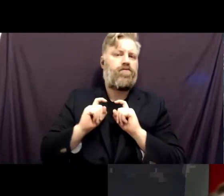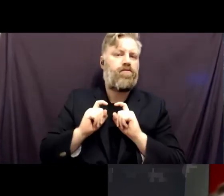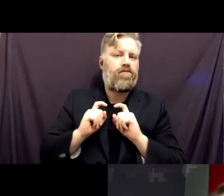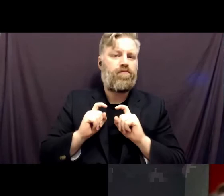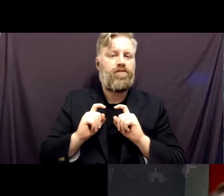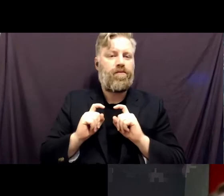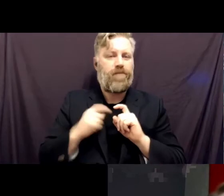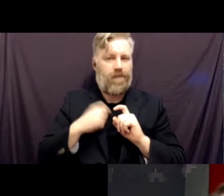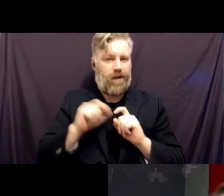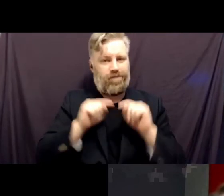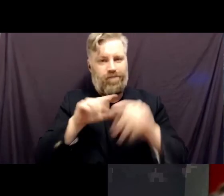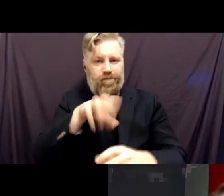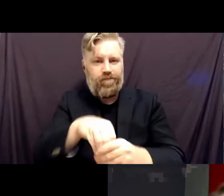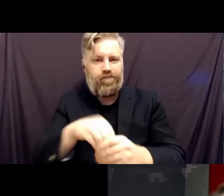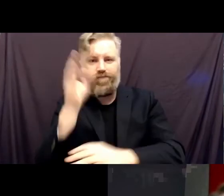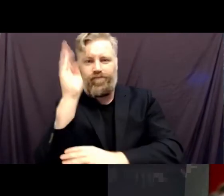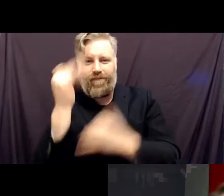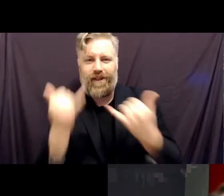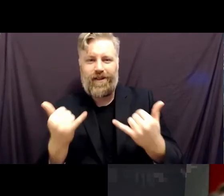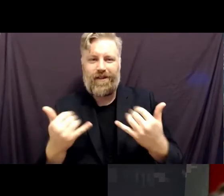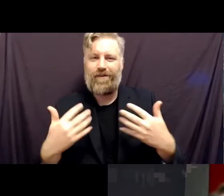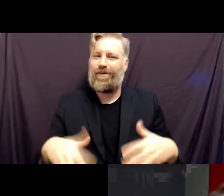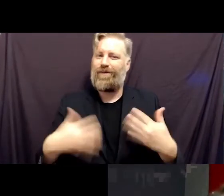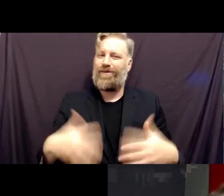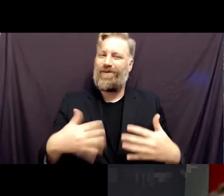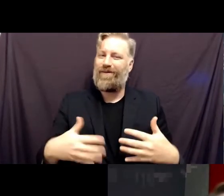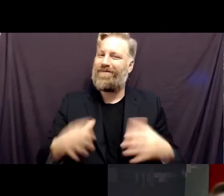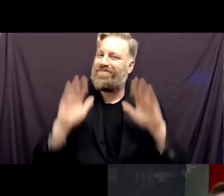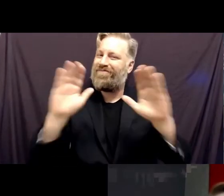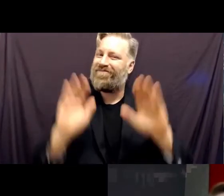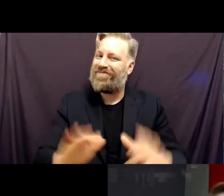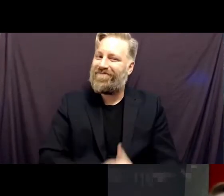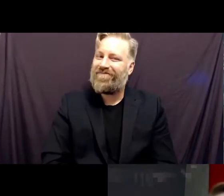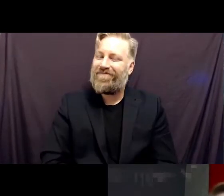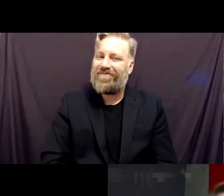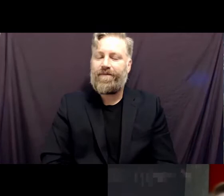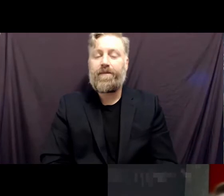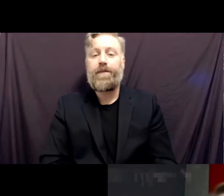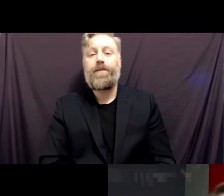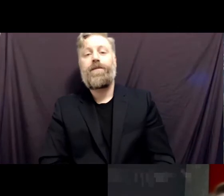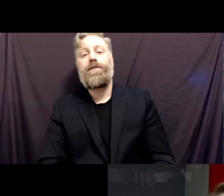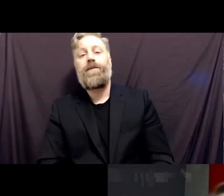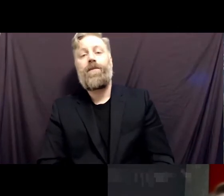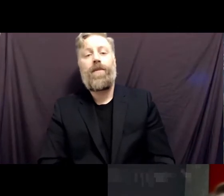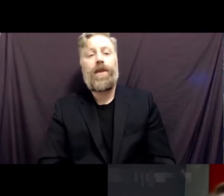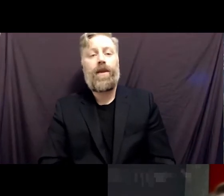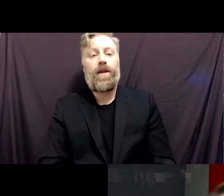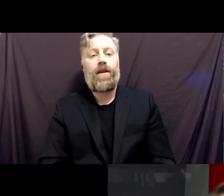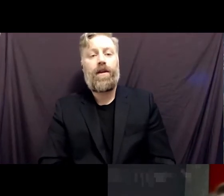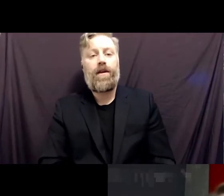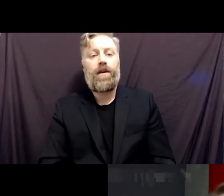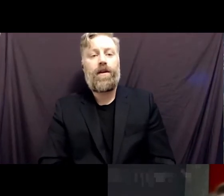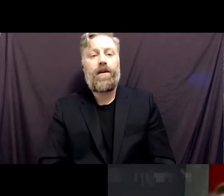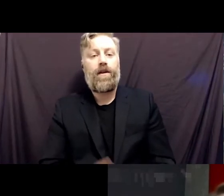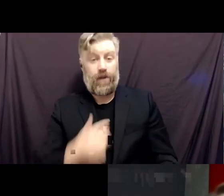to speak to you today. This is really fantastic. And having a look at the event